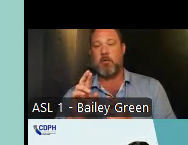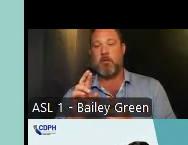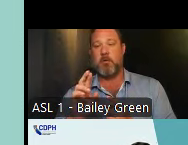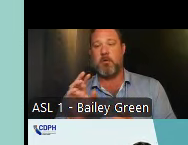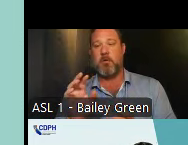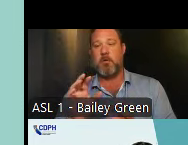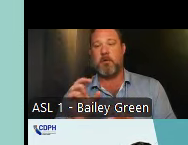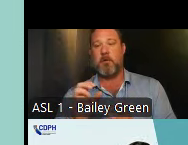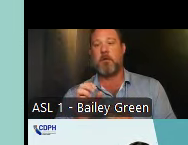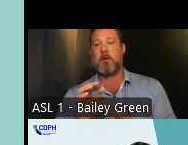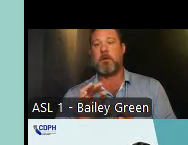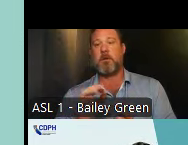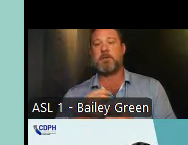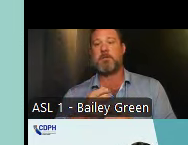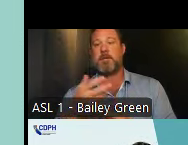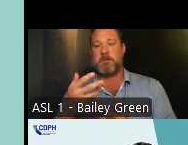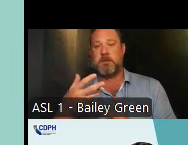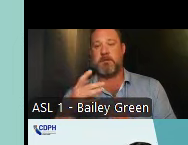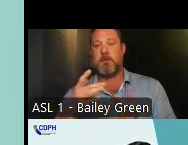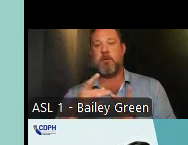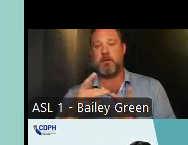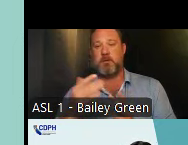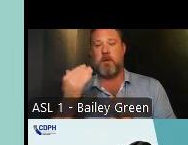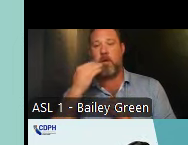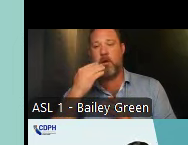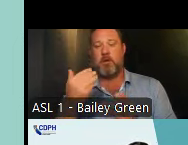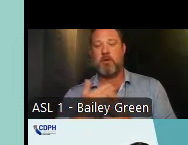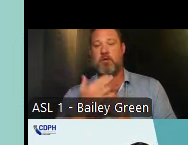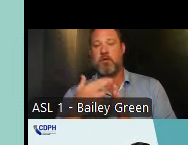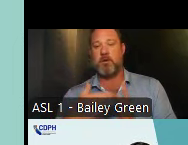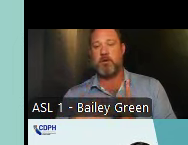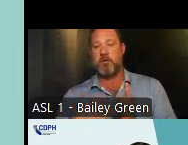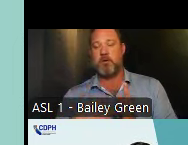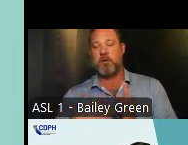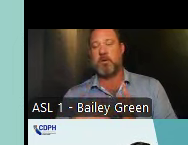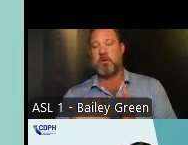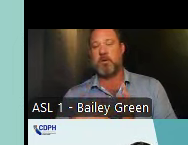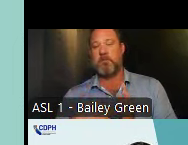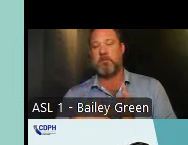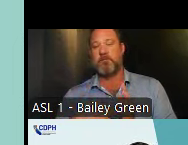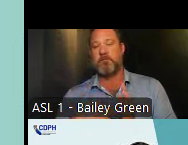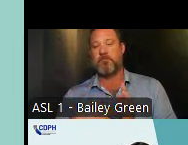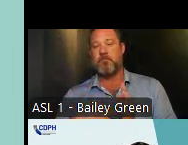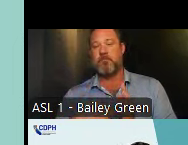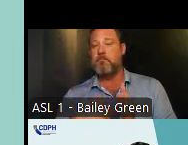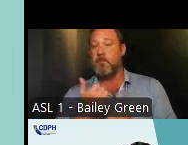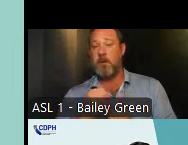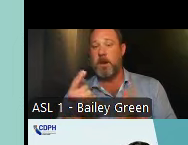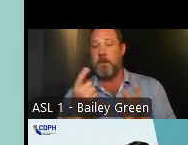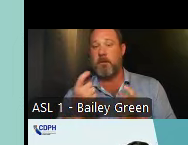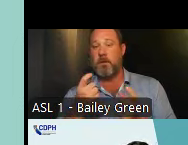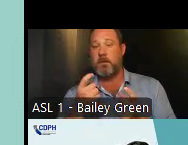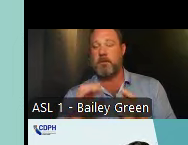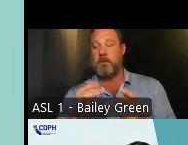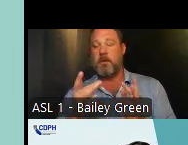of extensive outreach this summer to raise awareness of this new registry. And so if you have any questions, you